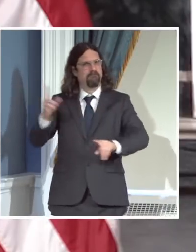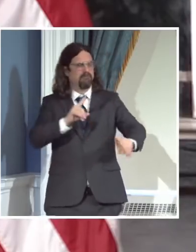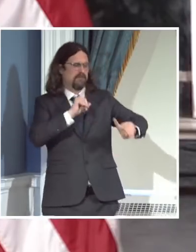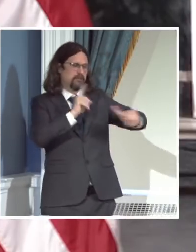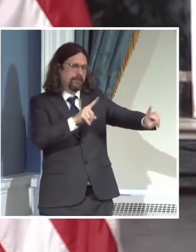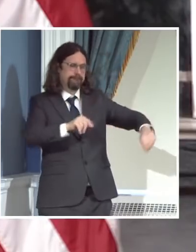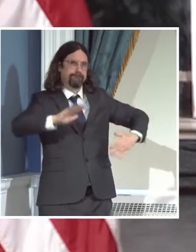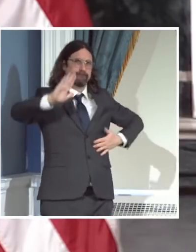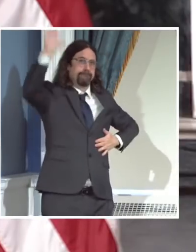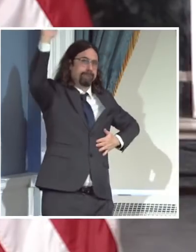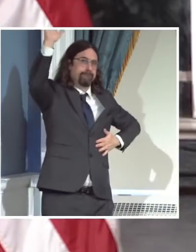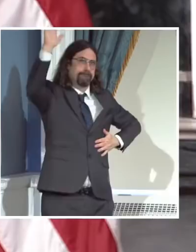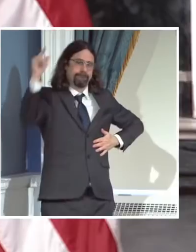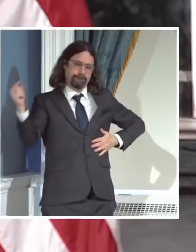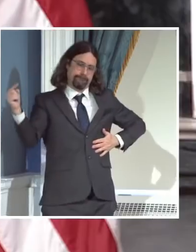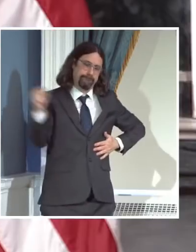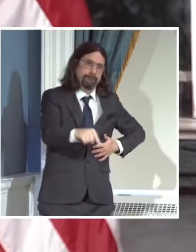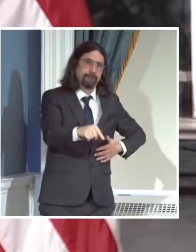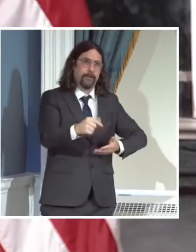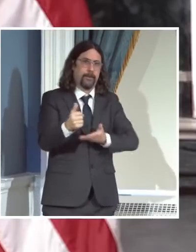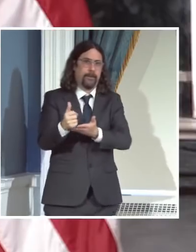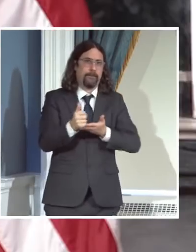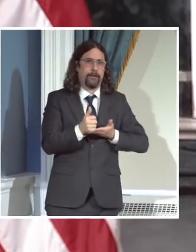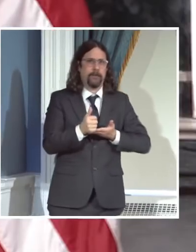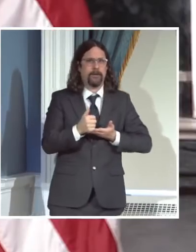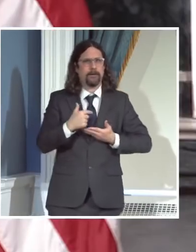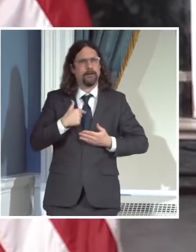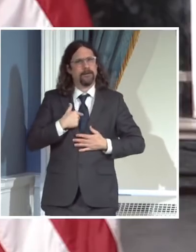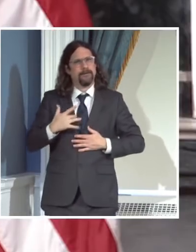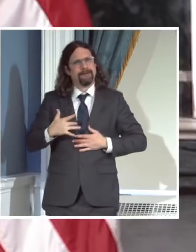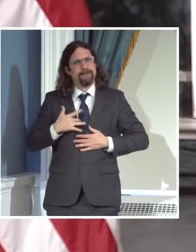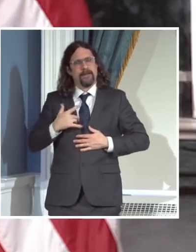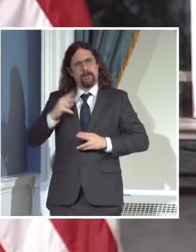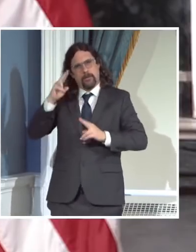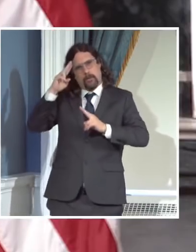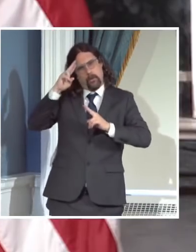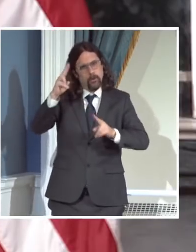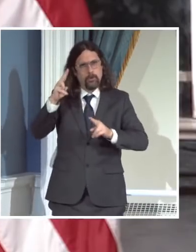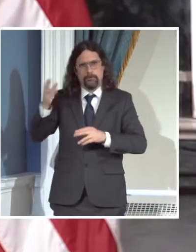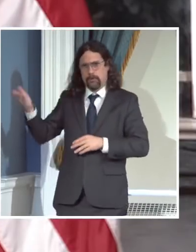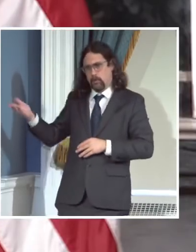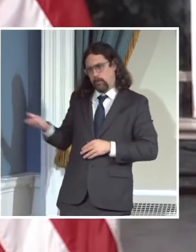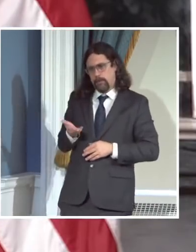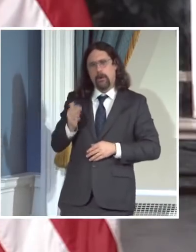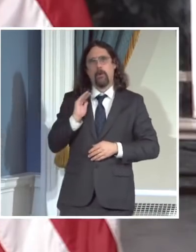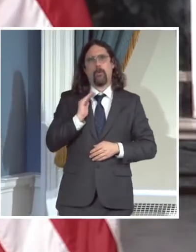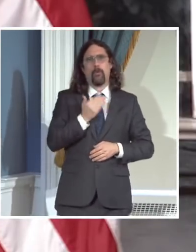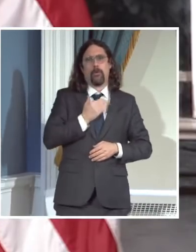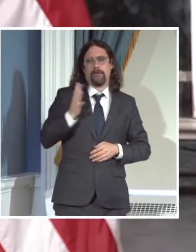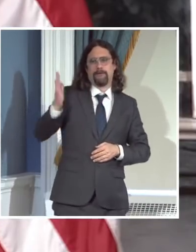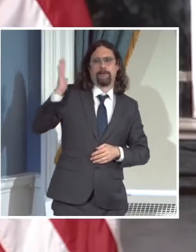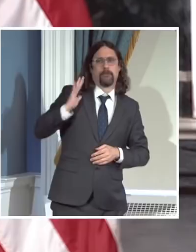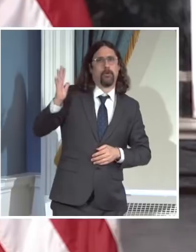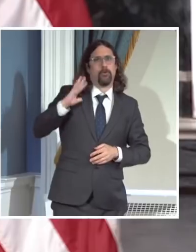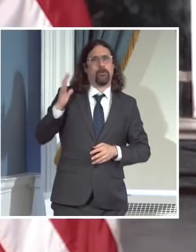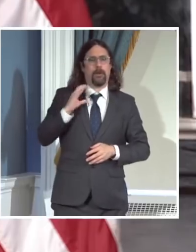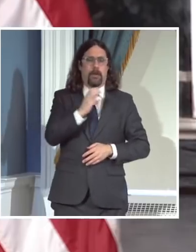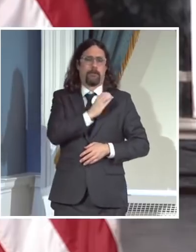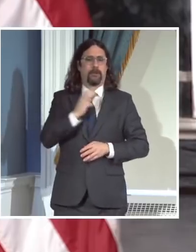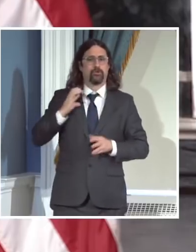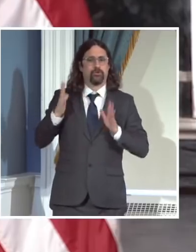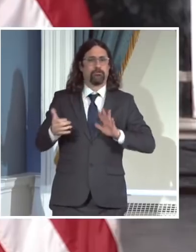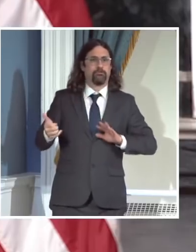just a great honor to welcome him back, our former police commissioner and now my senior advisor, helping us wage this battle